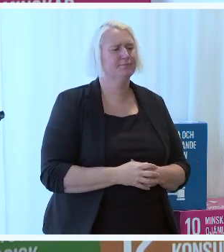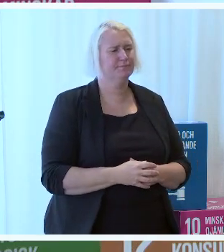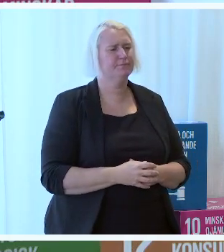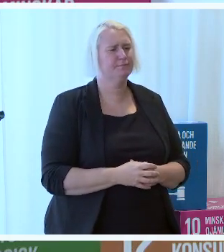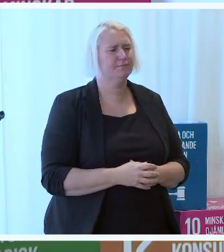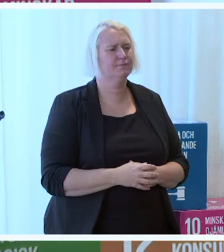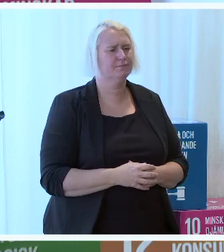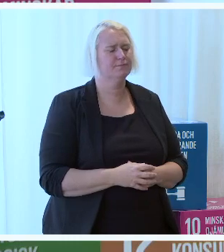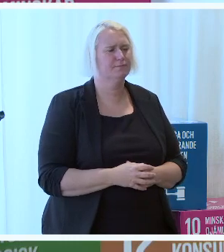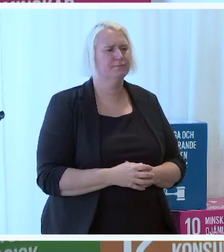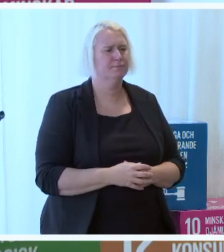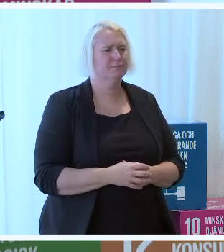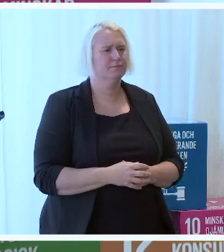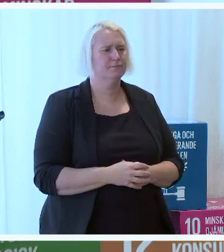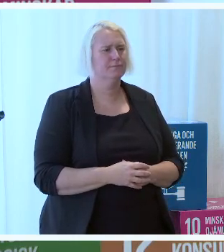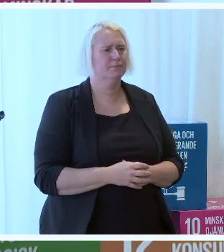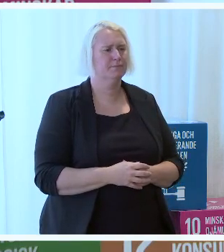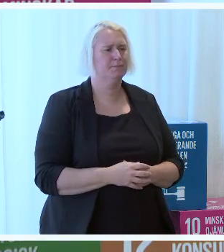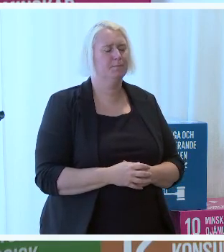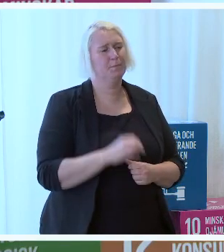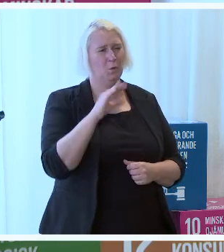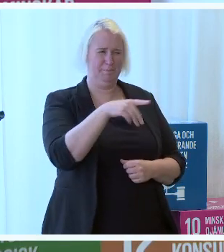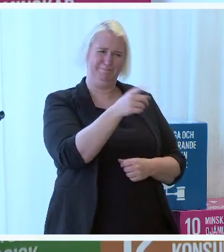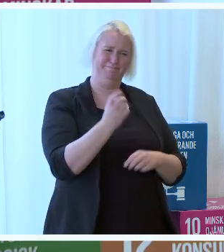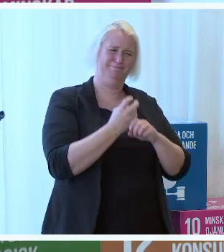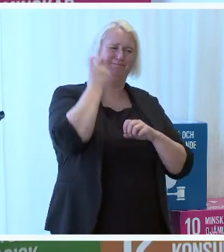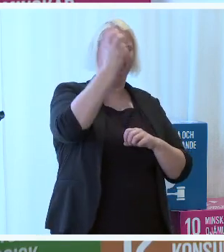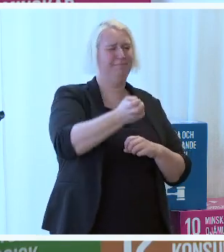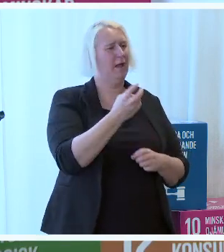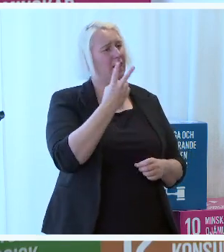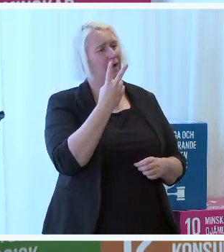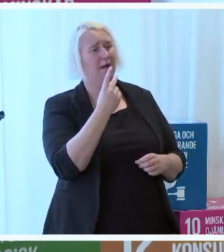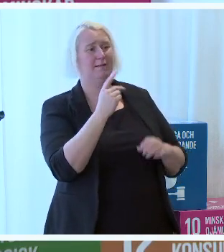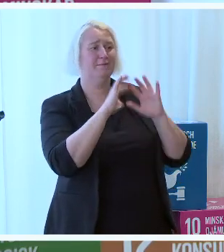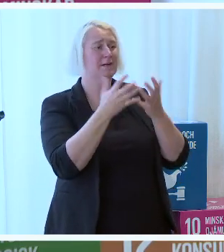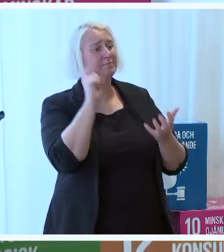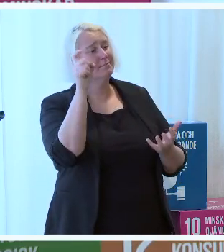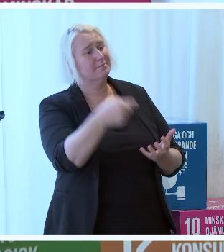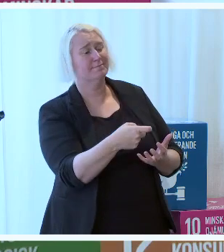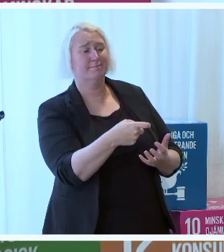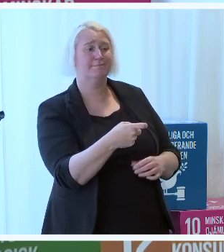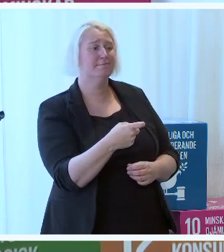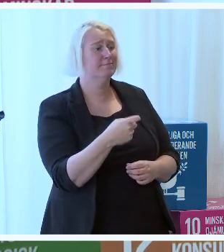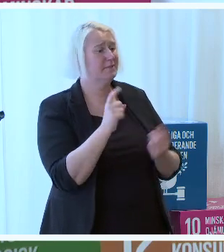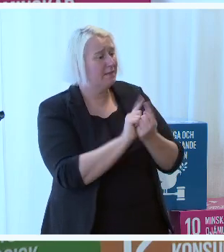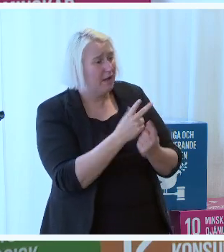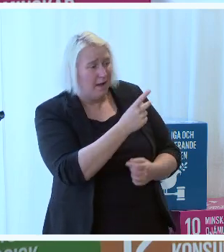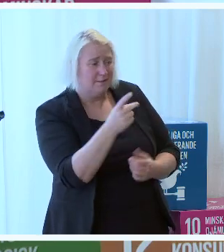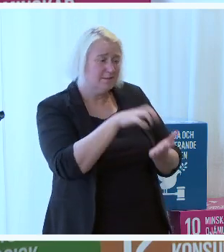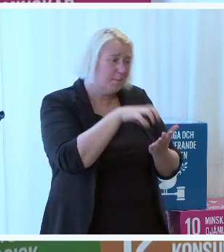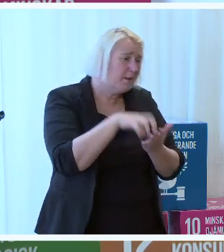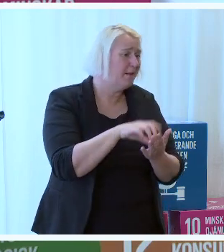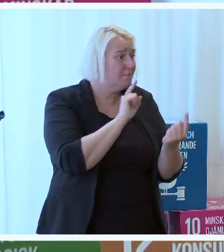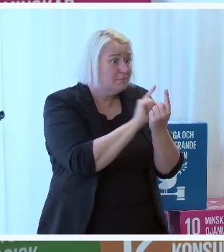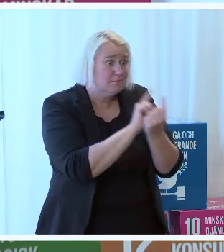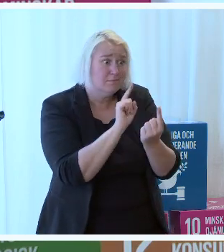one. Whenever you travel to other parts of the world, whenever you want to meet communities and talk to people, you will always talk to the